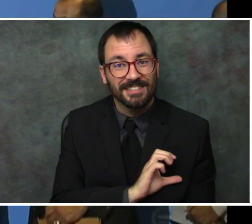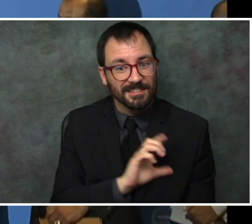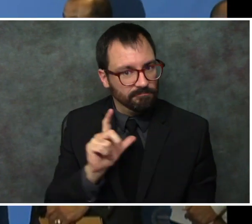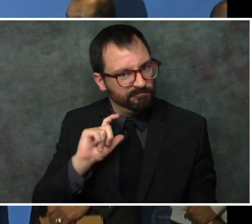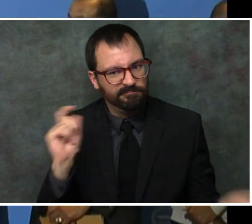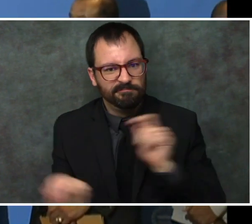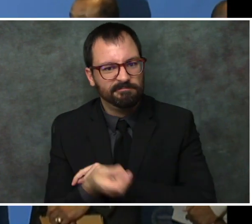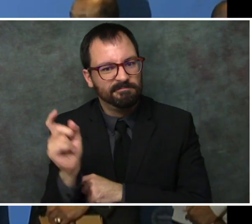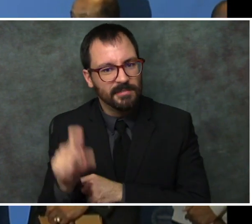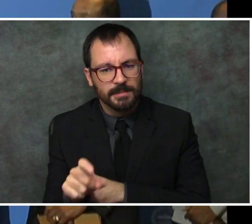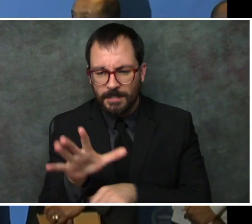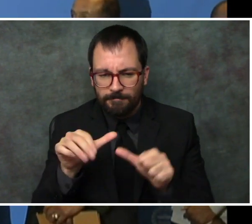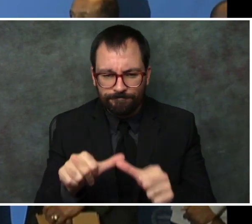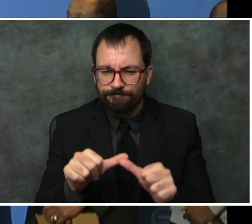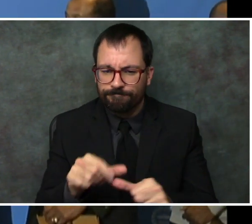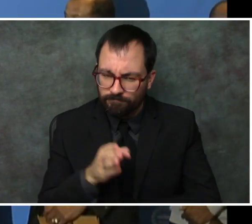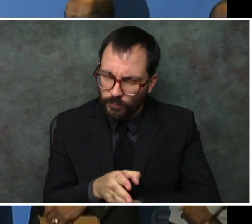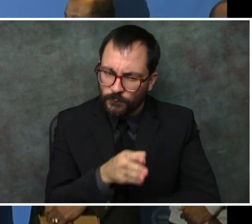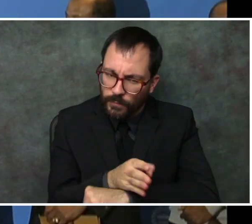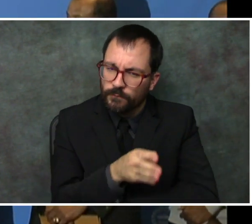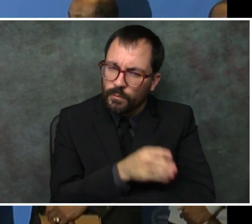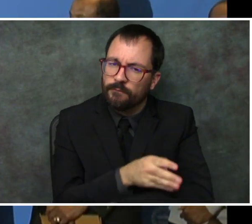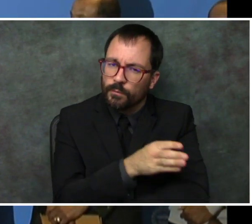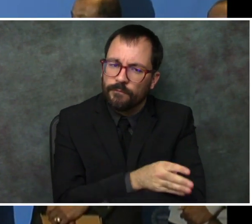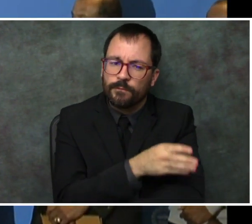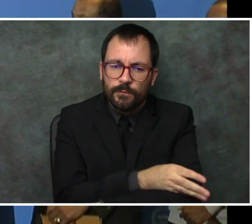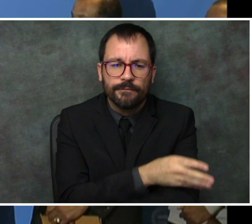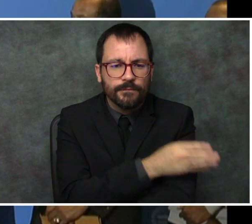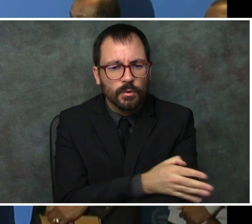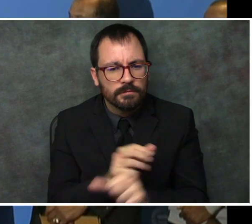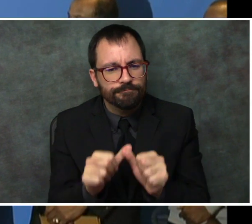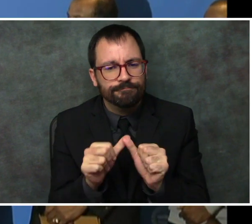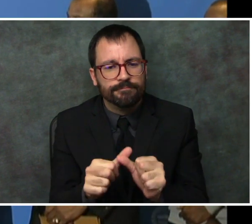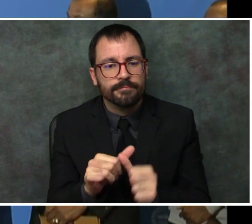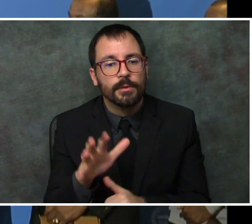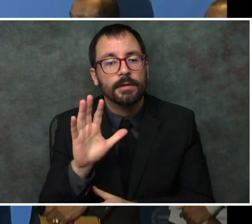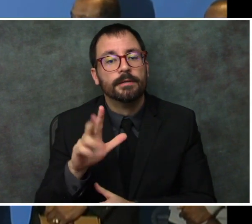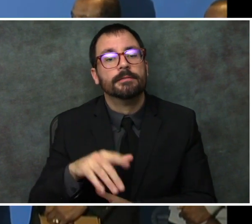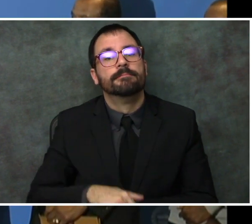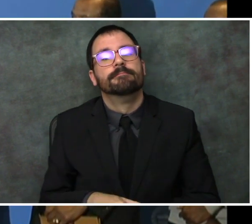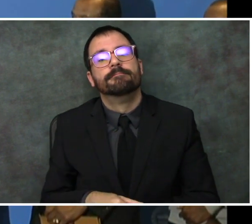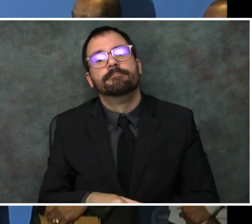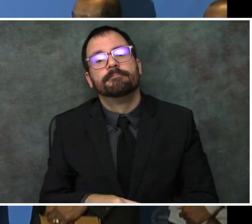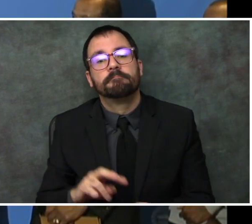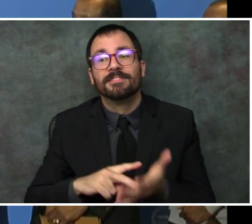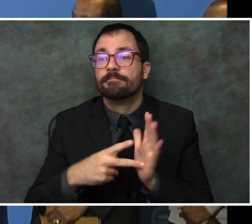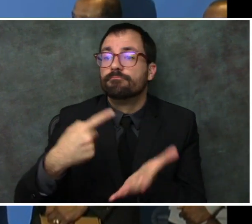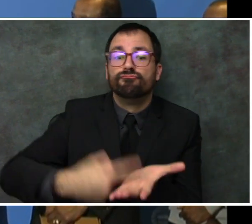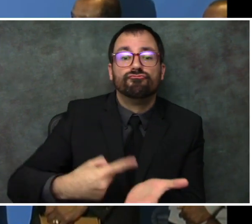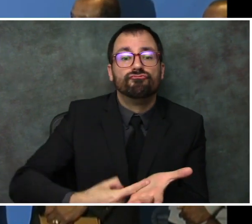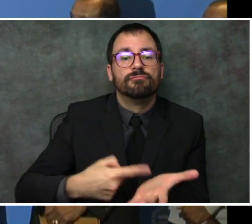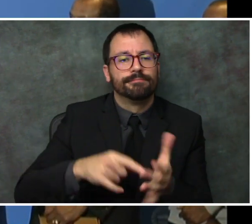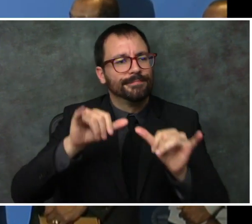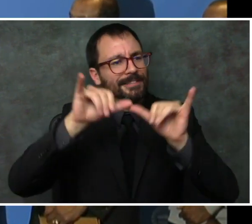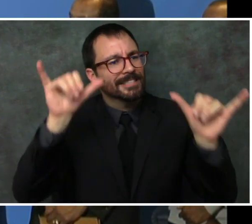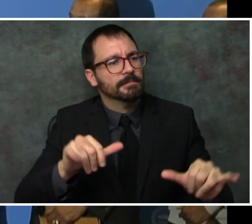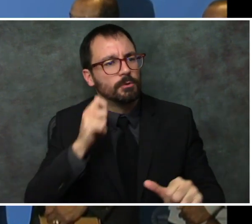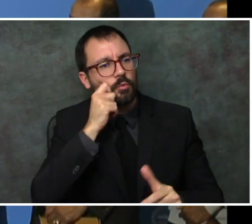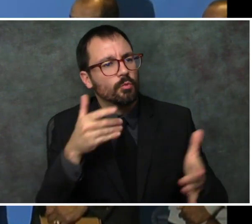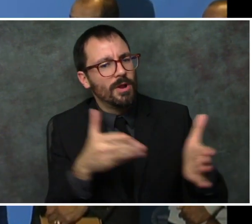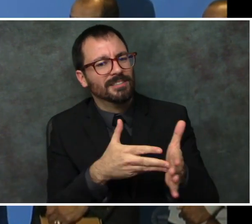to improve your department. So, the discussions about systemic racism,